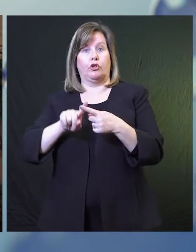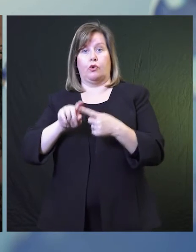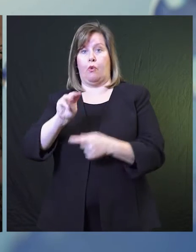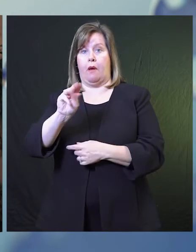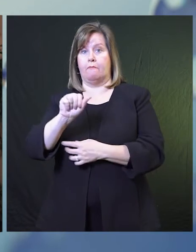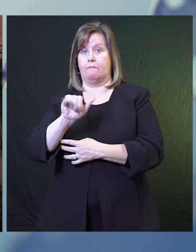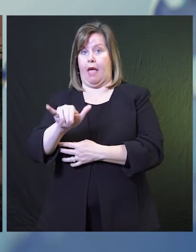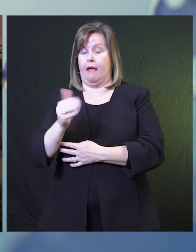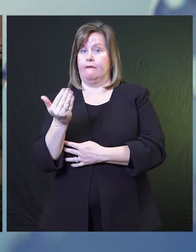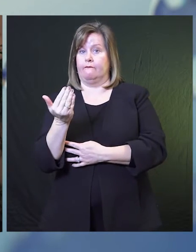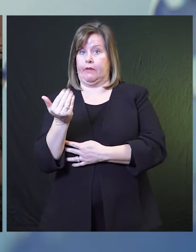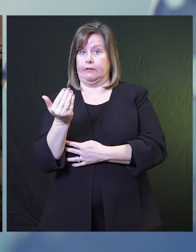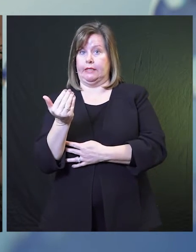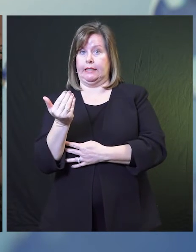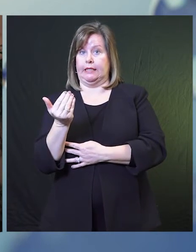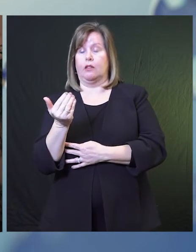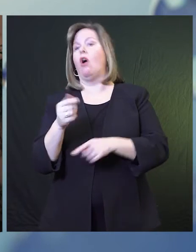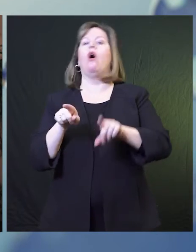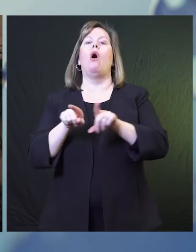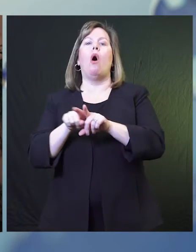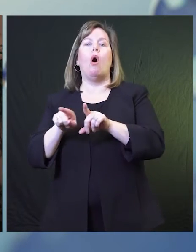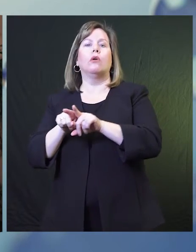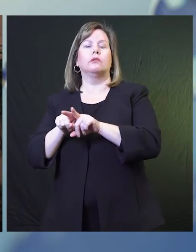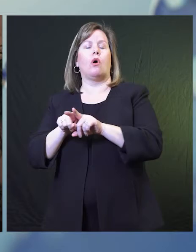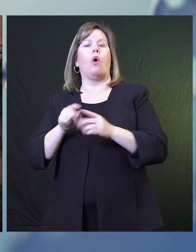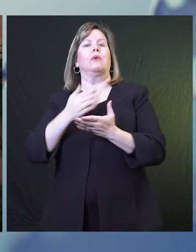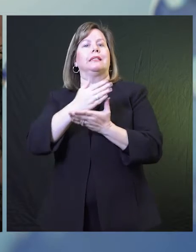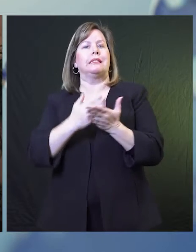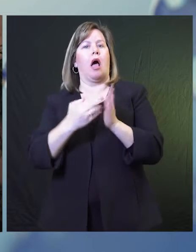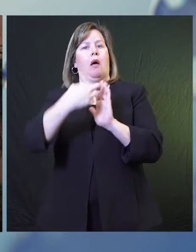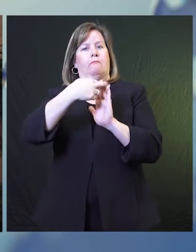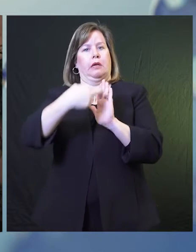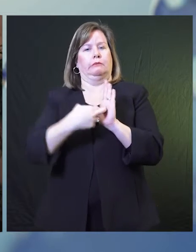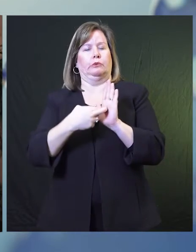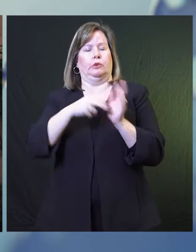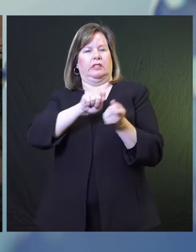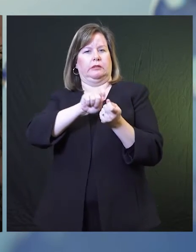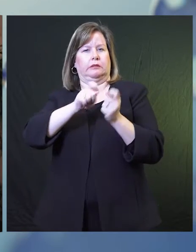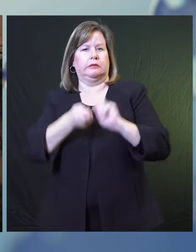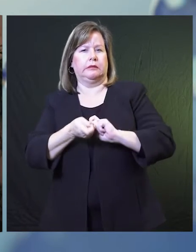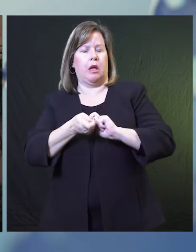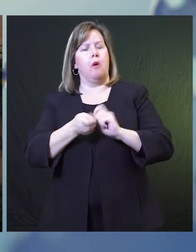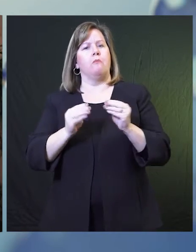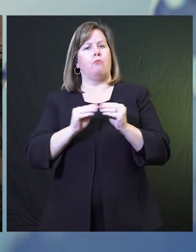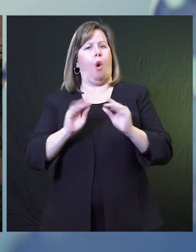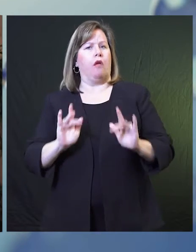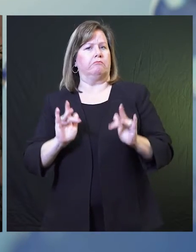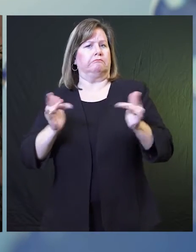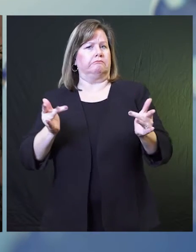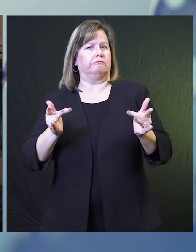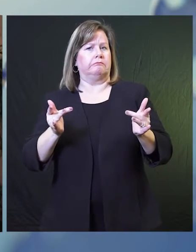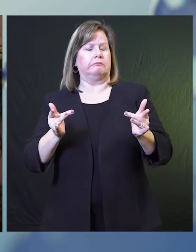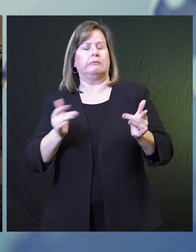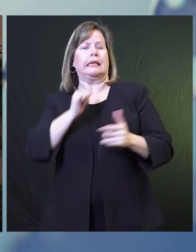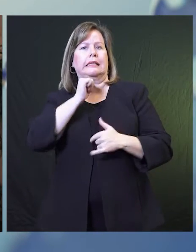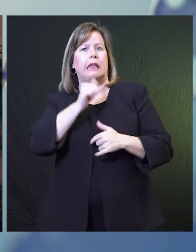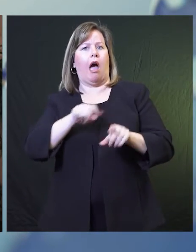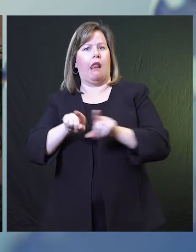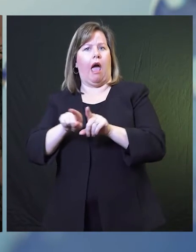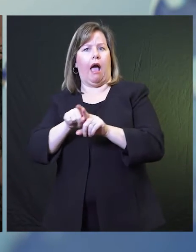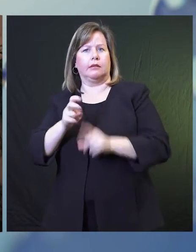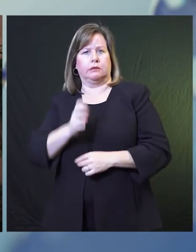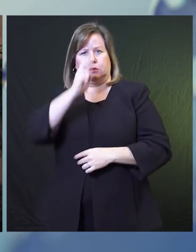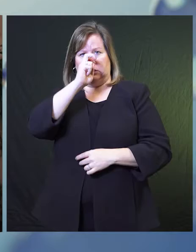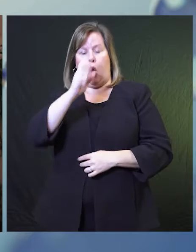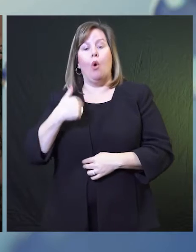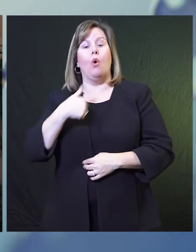some loosening of the restrictions in that order. We expect there may be some more loosening of restrictions going forward.